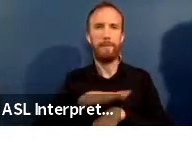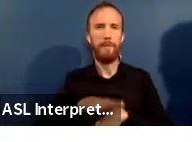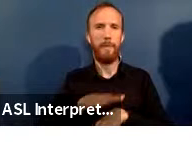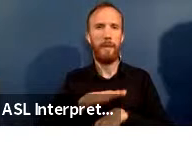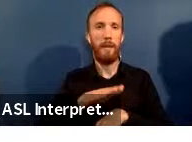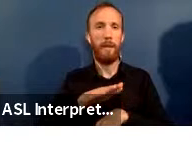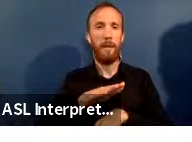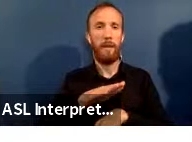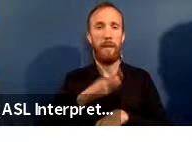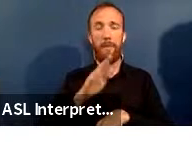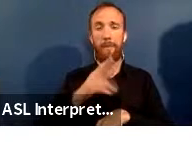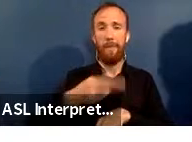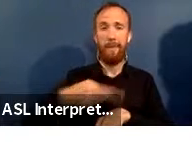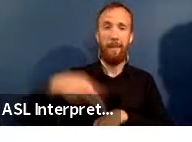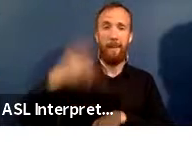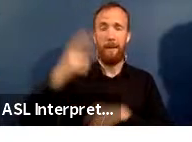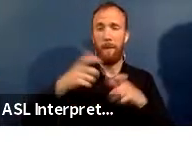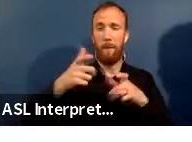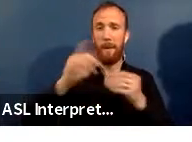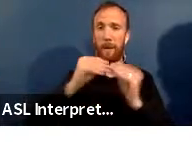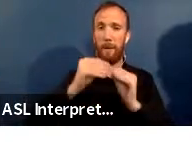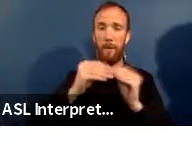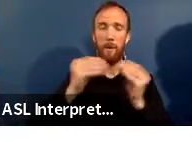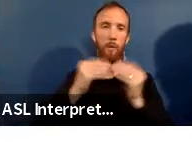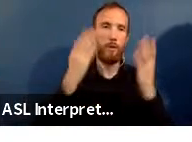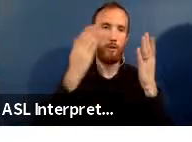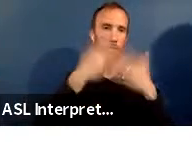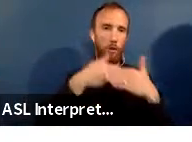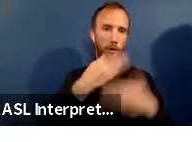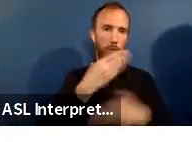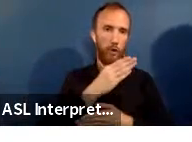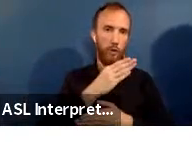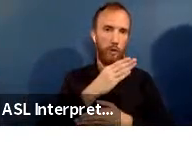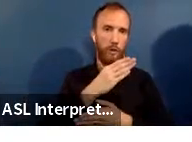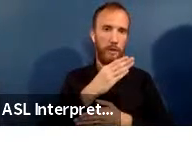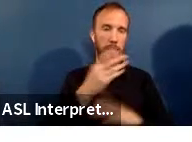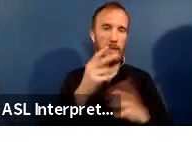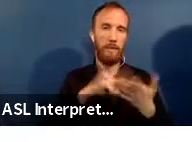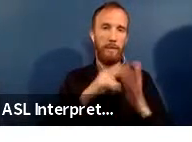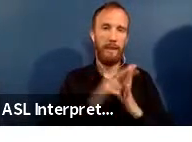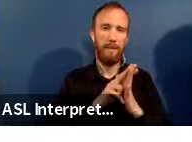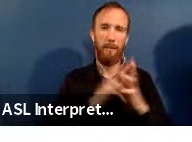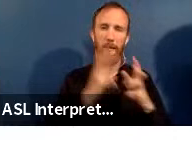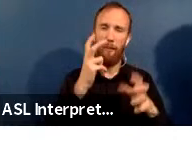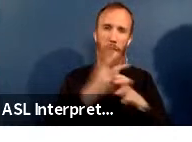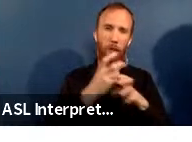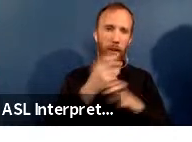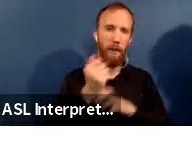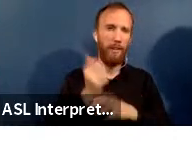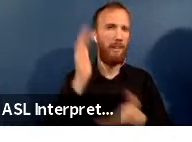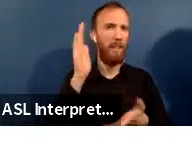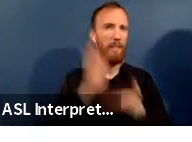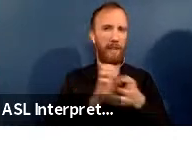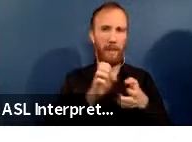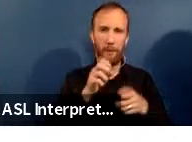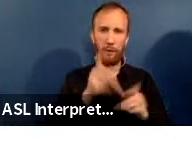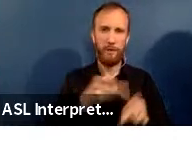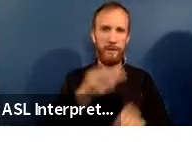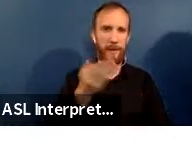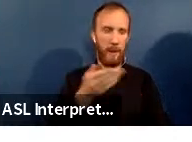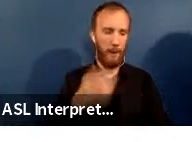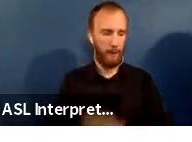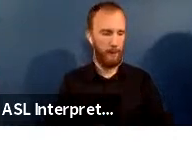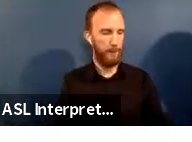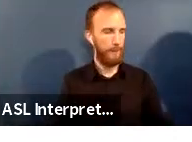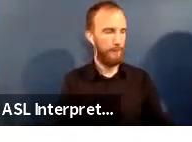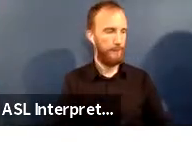the score, the darker the blue, the higher the opportunity gaps or hardship. And what you can see here in terms of